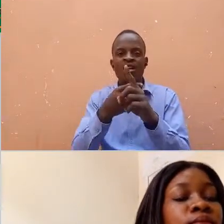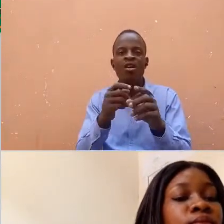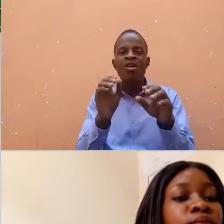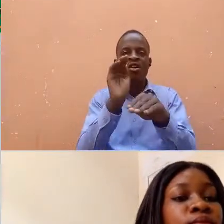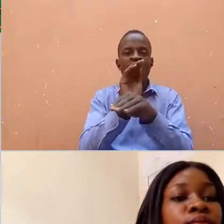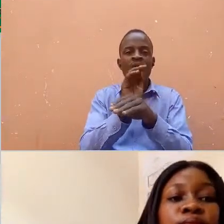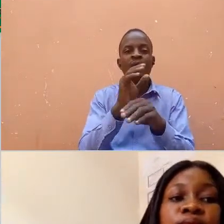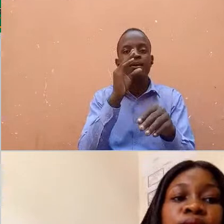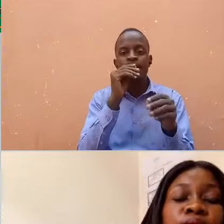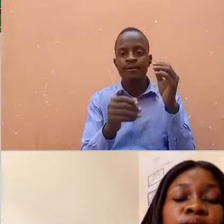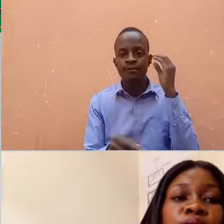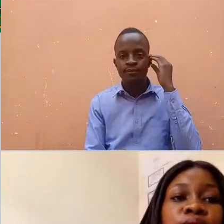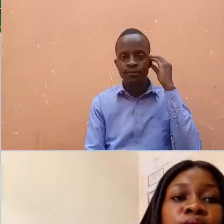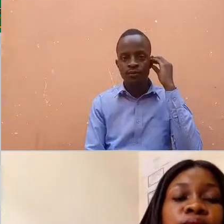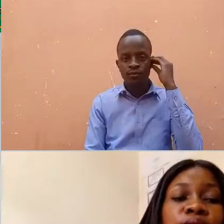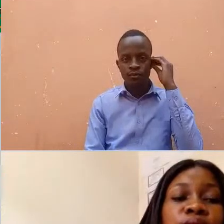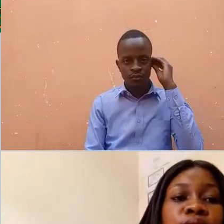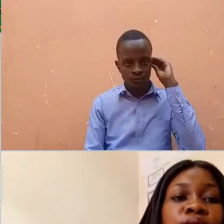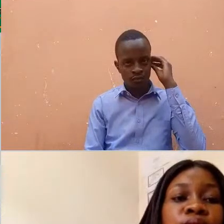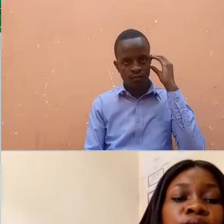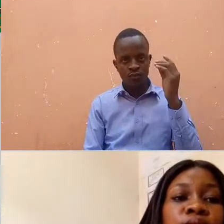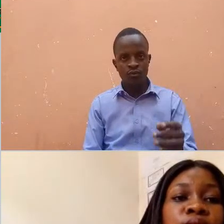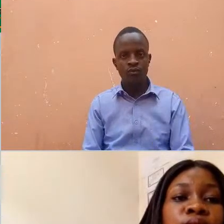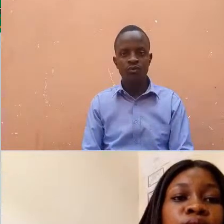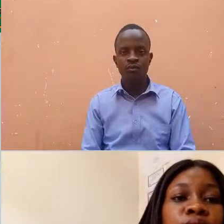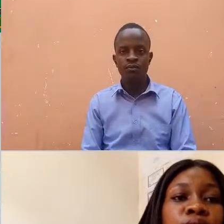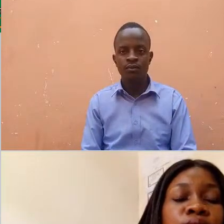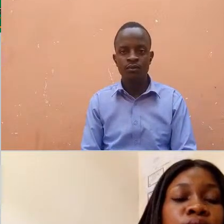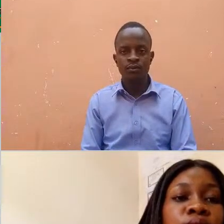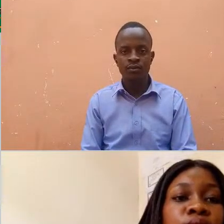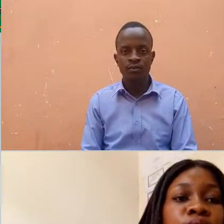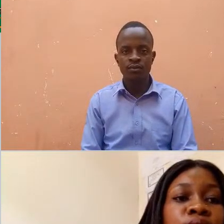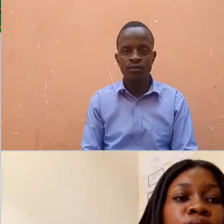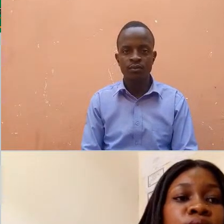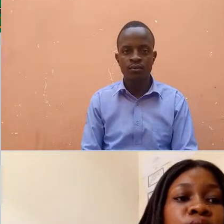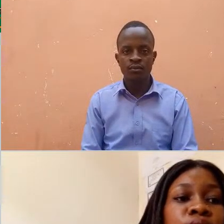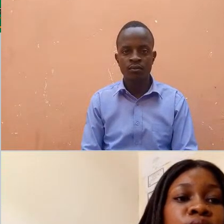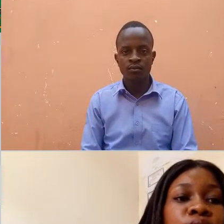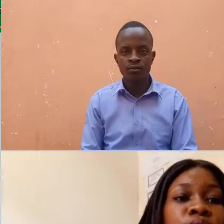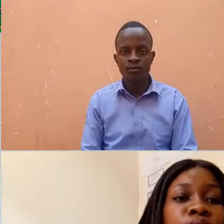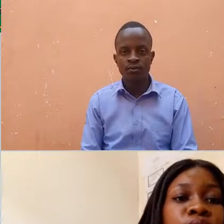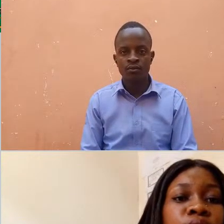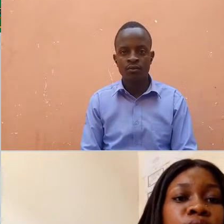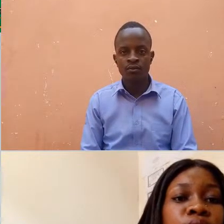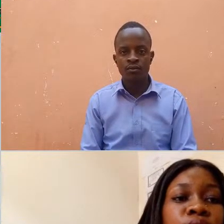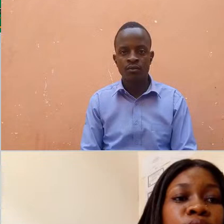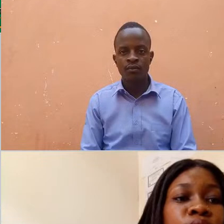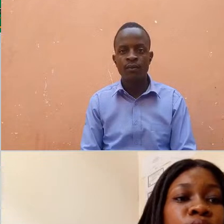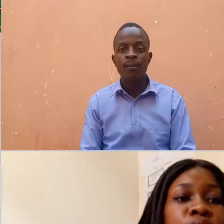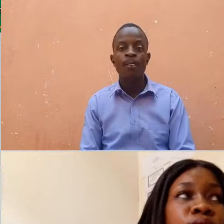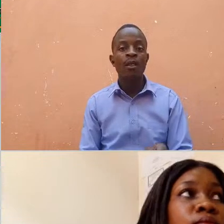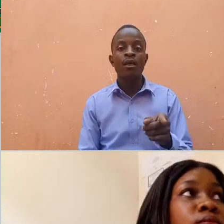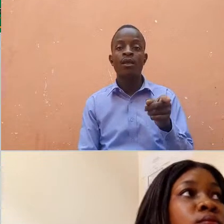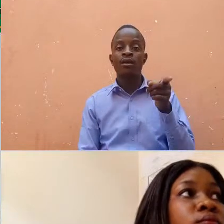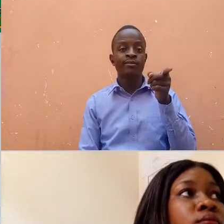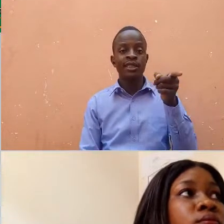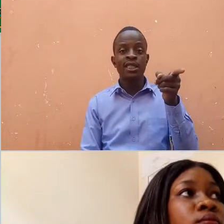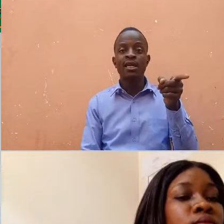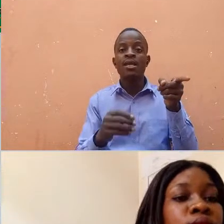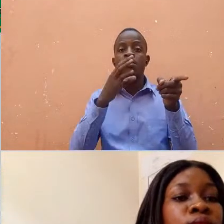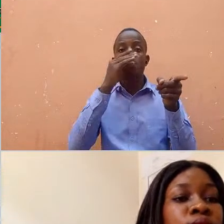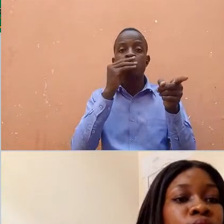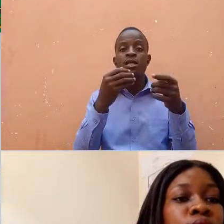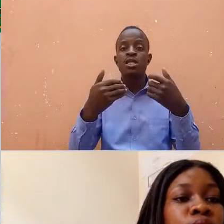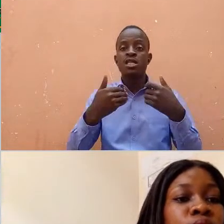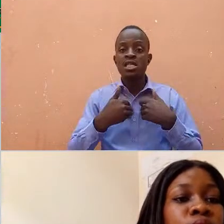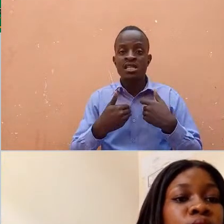says young people should have unrestricted access to contraceptives because a large number of young people indulge in unplanned